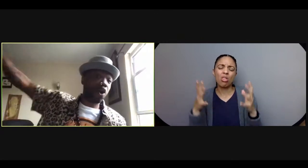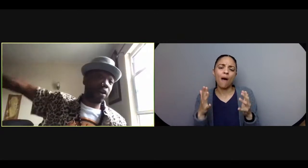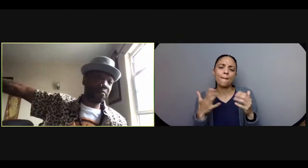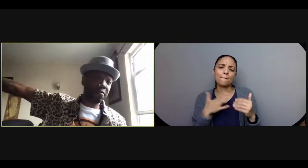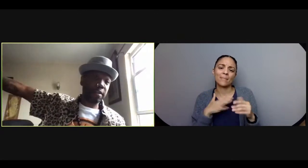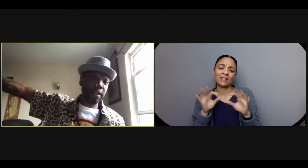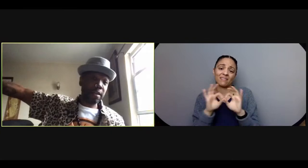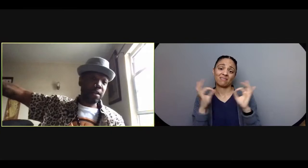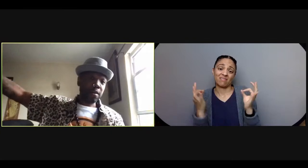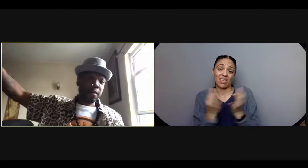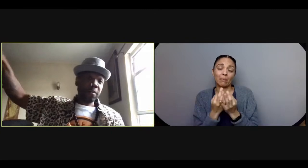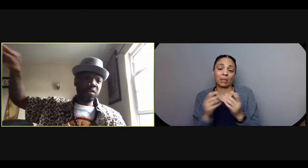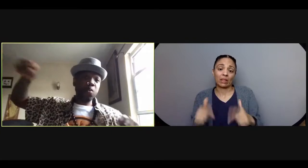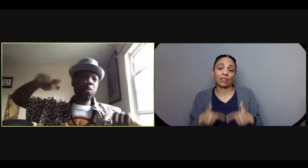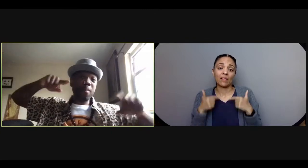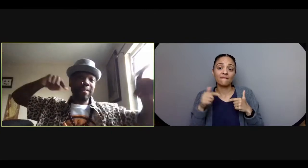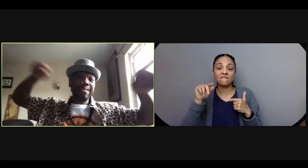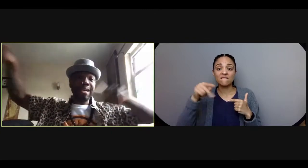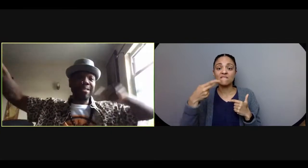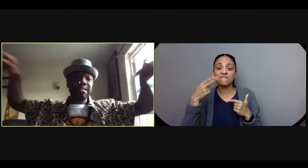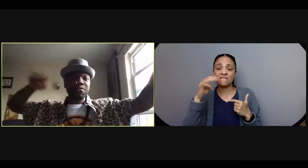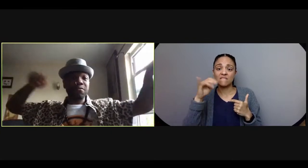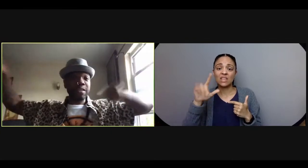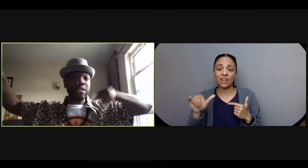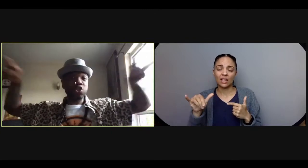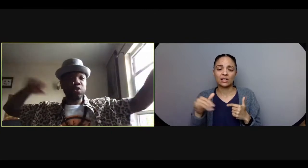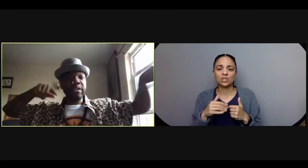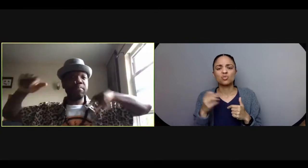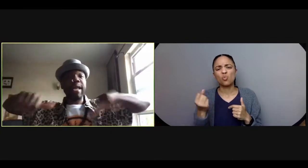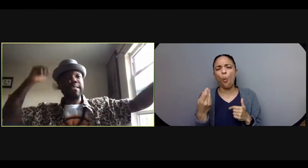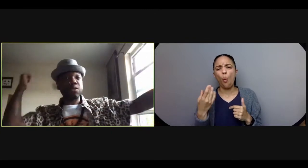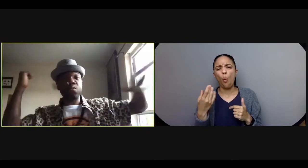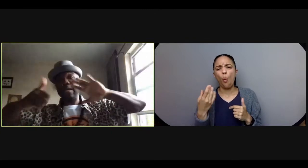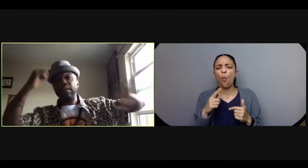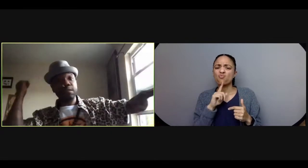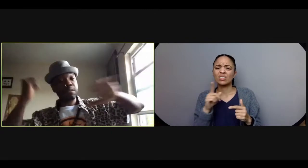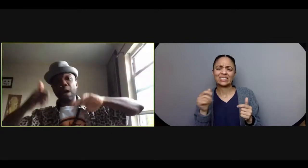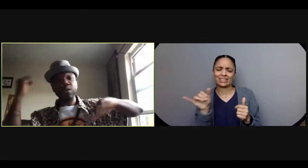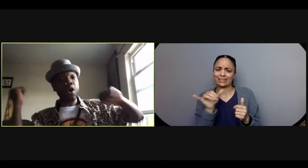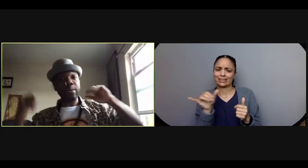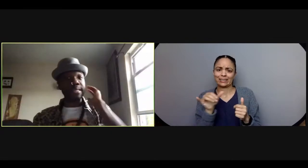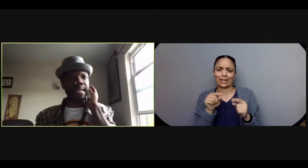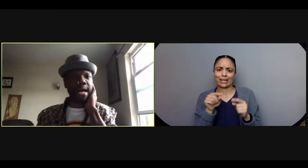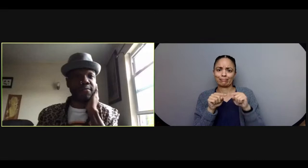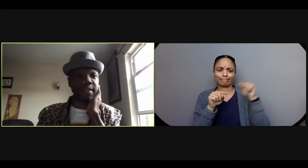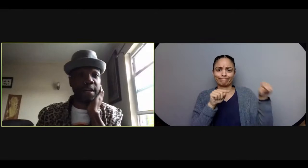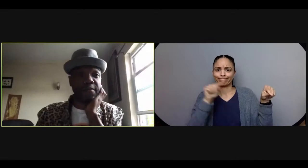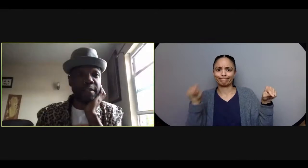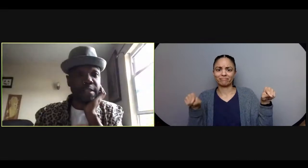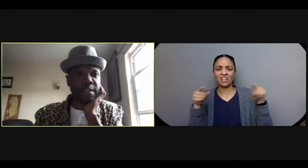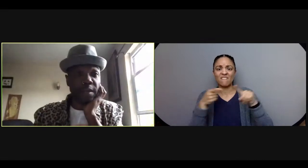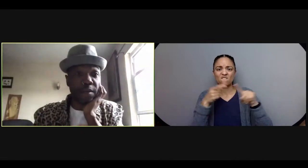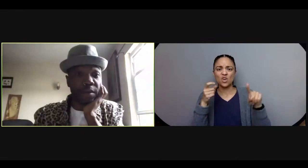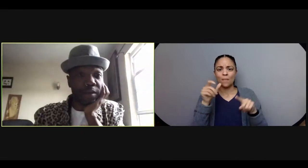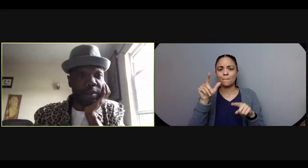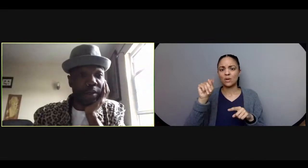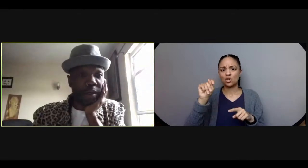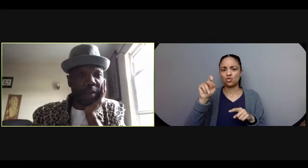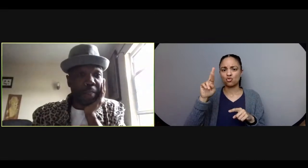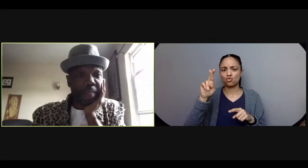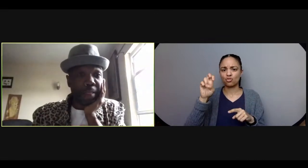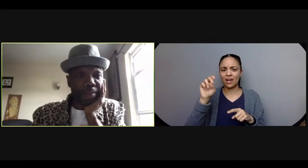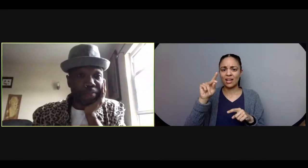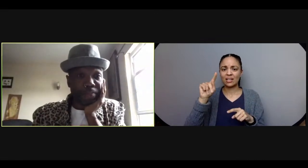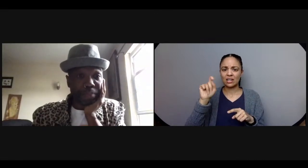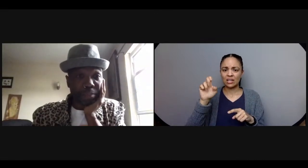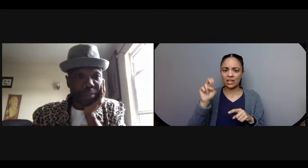all in Philly. So we were about the same distance from Philly and Trenton, but I was always in and out of Philadelphia,